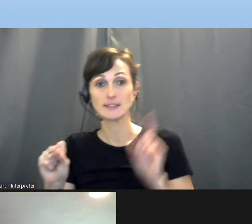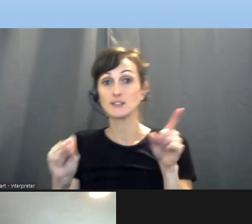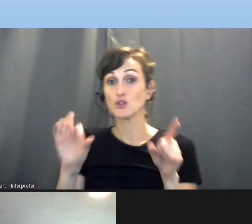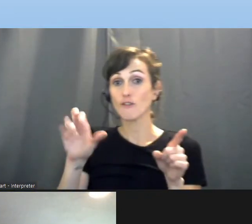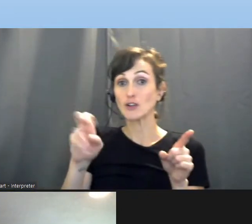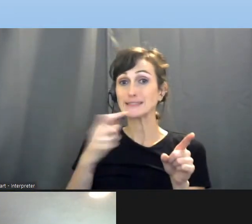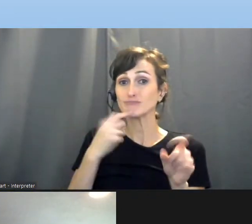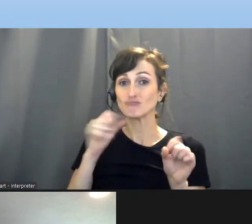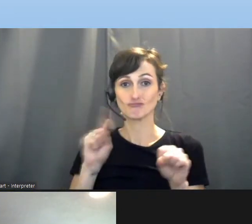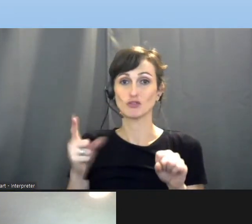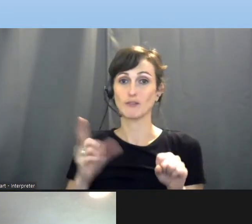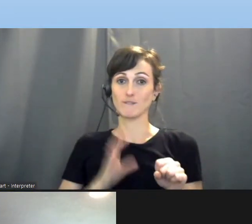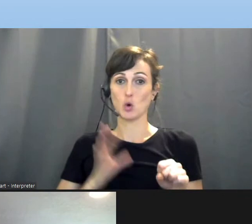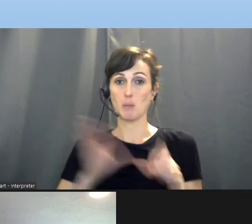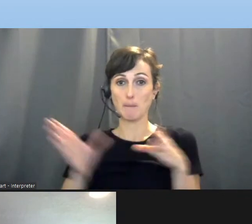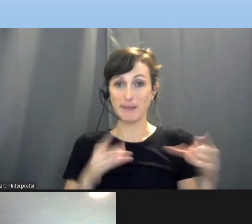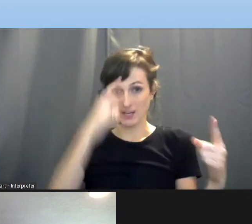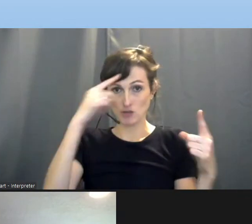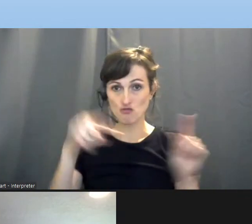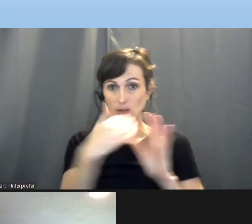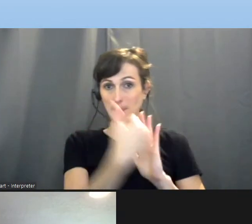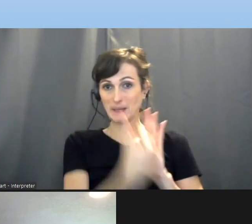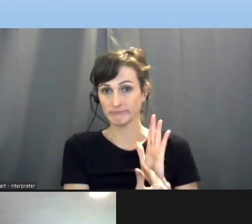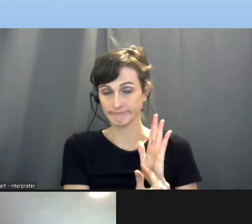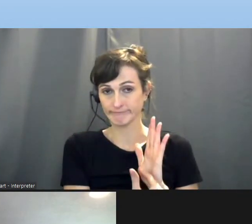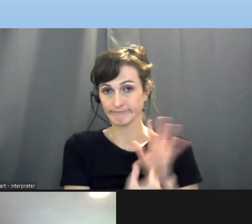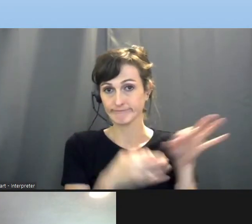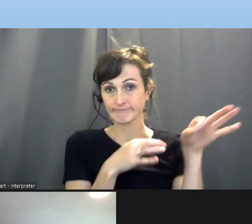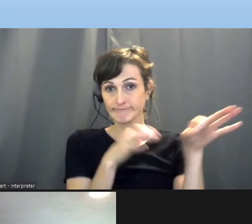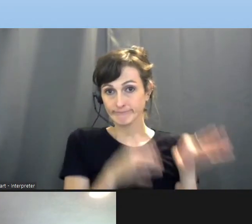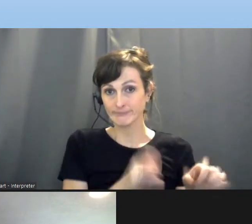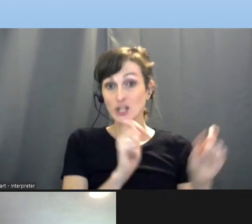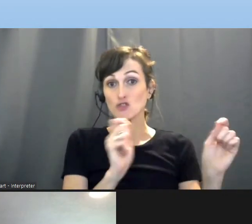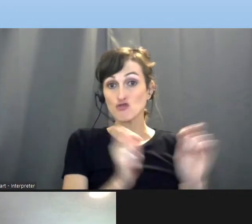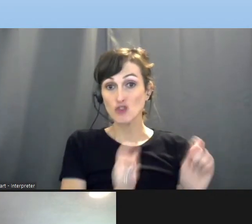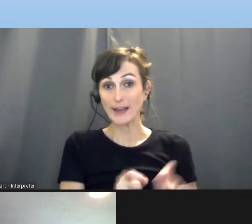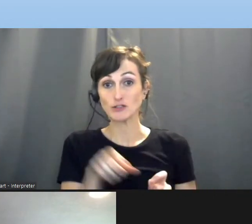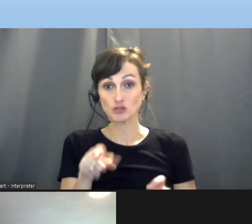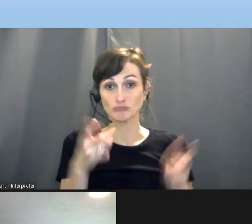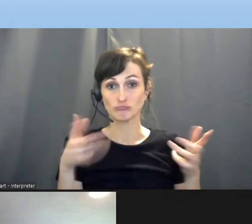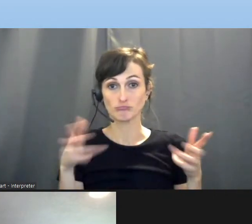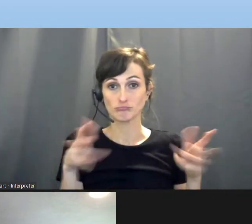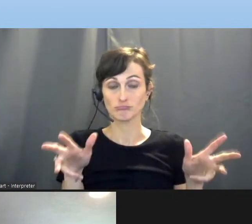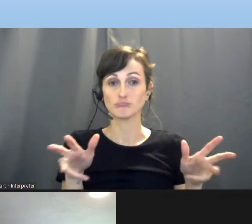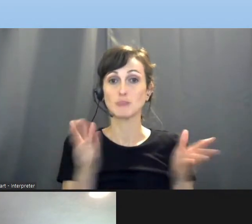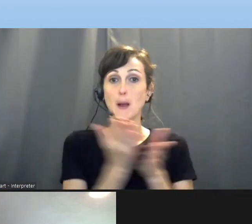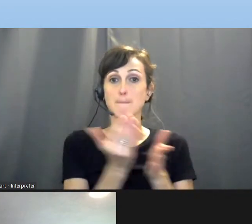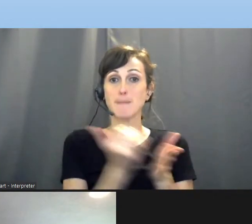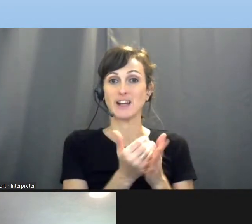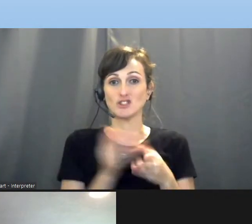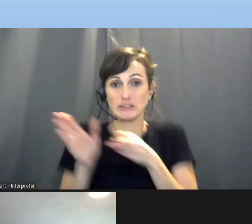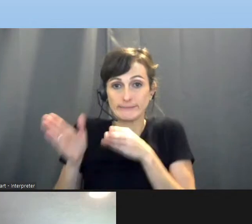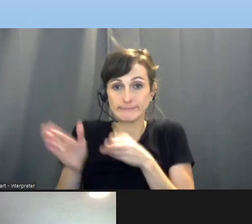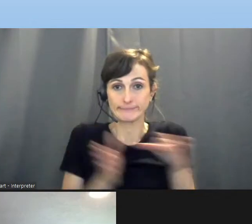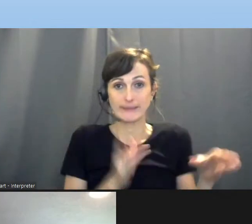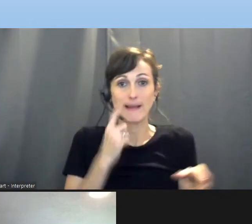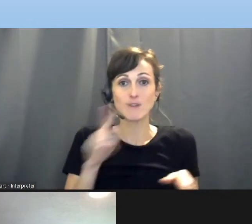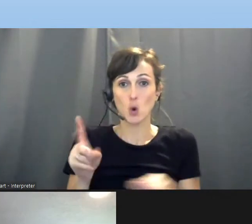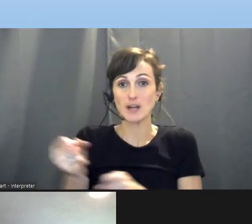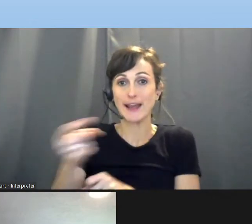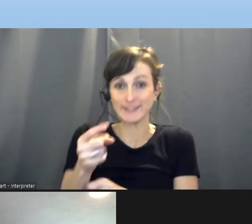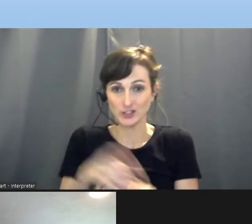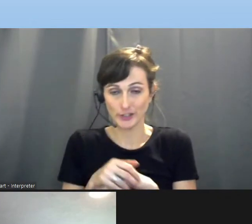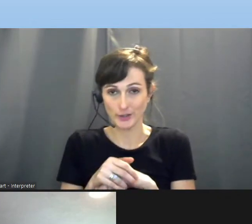plan agreement outlining the changes that you have budgeted for this next year.